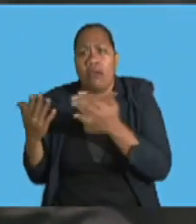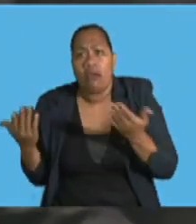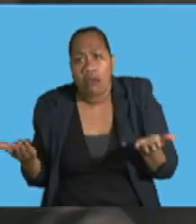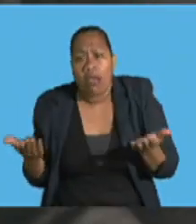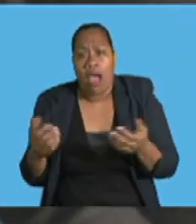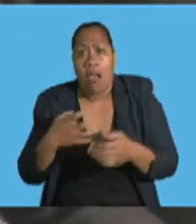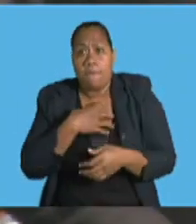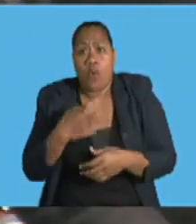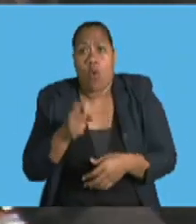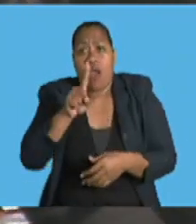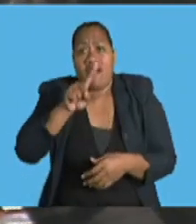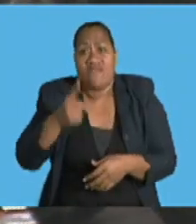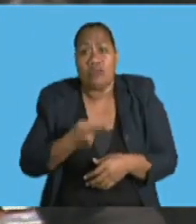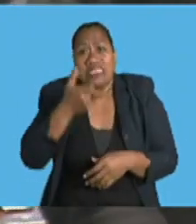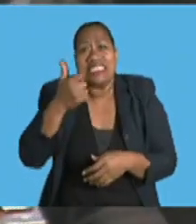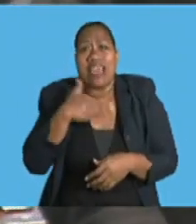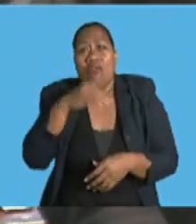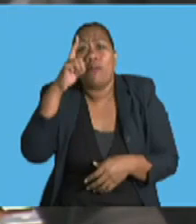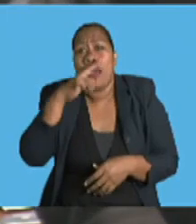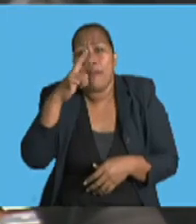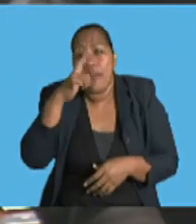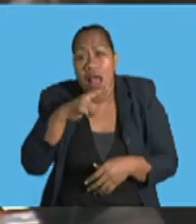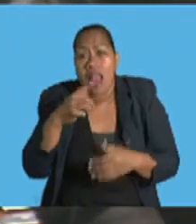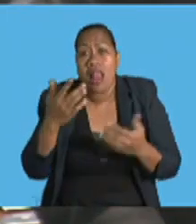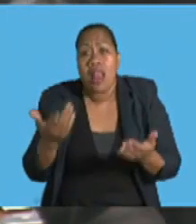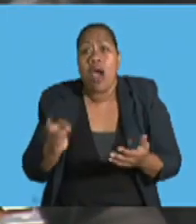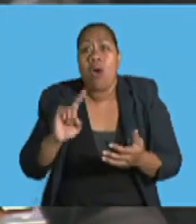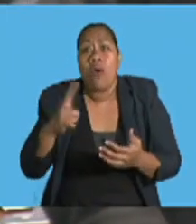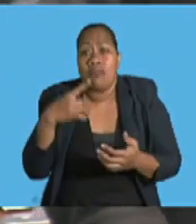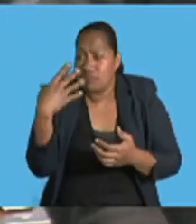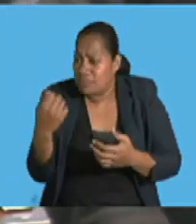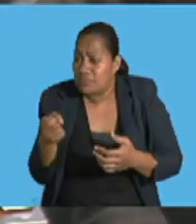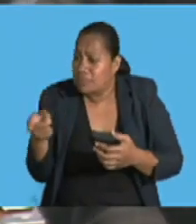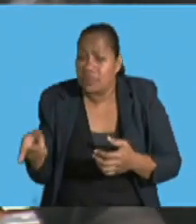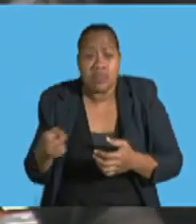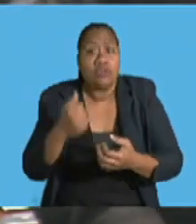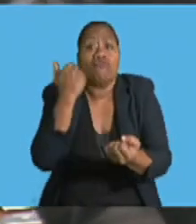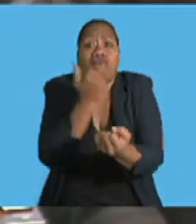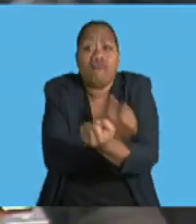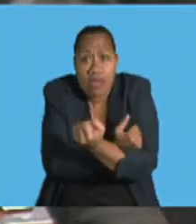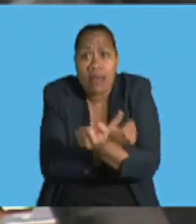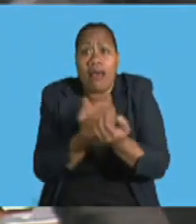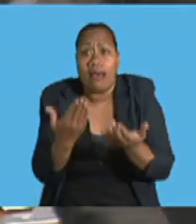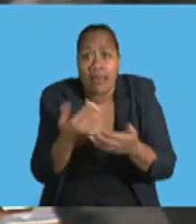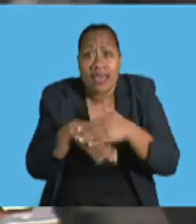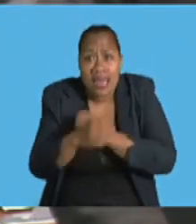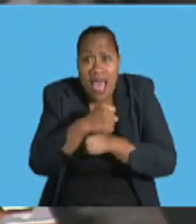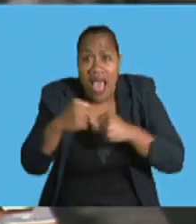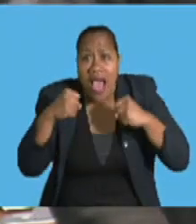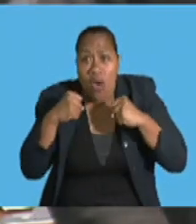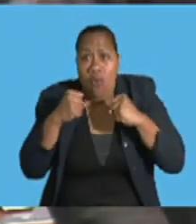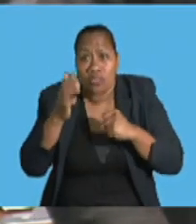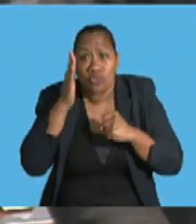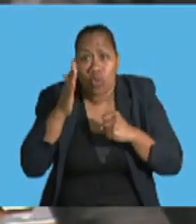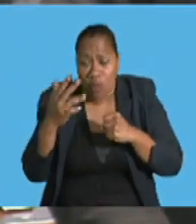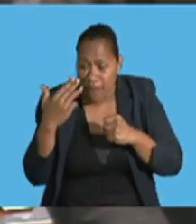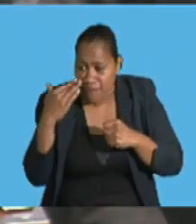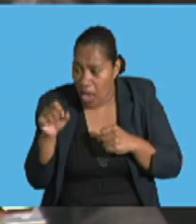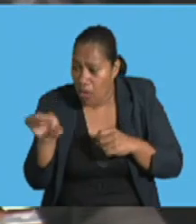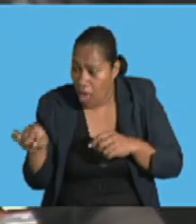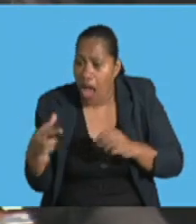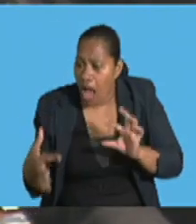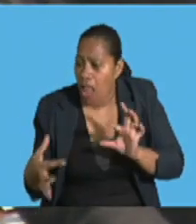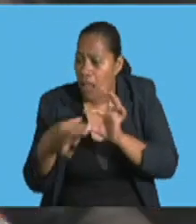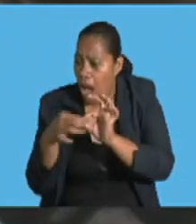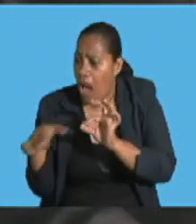than 1,600 young people linked to drug cases in our schools, and why women and children